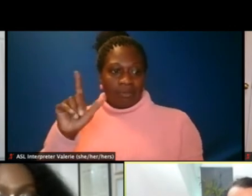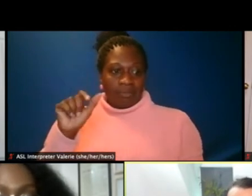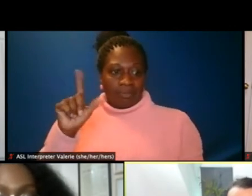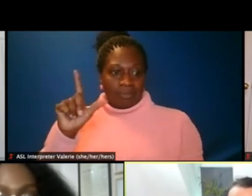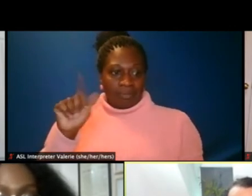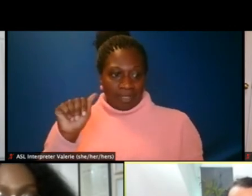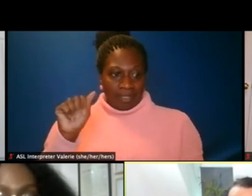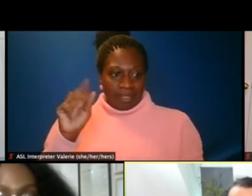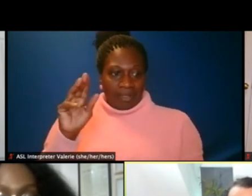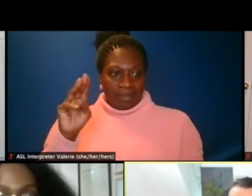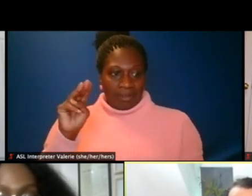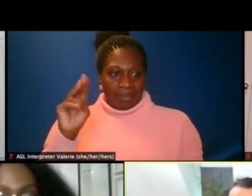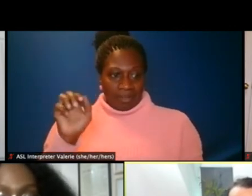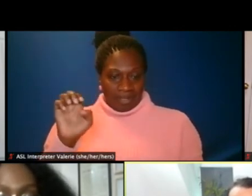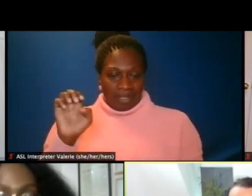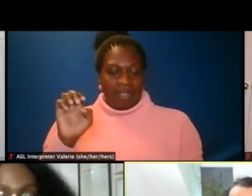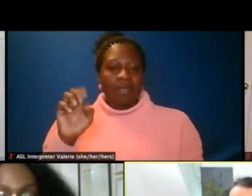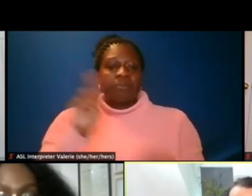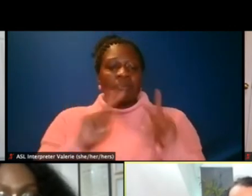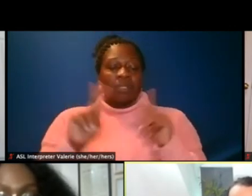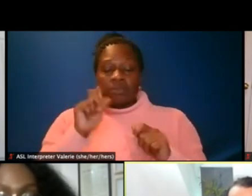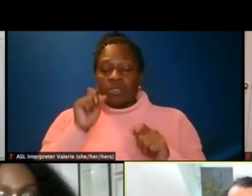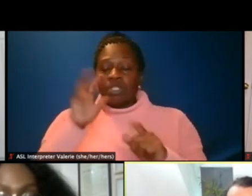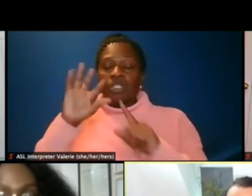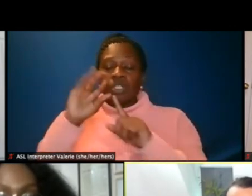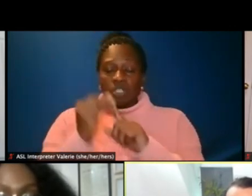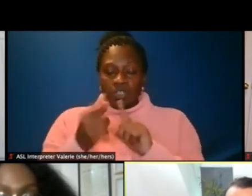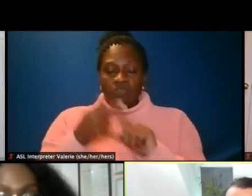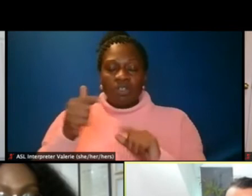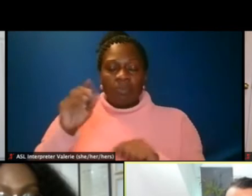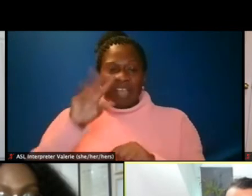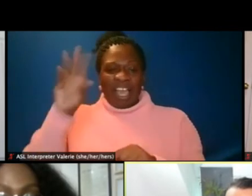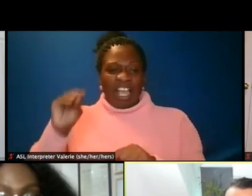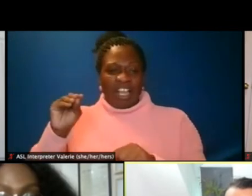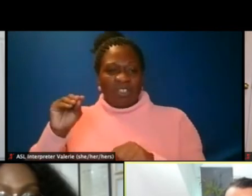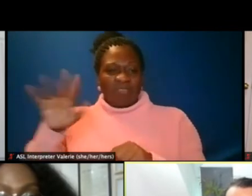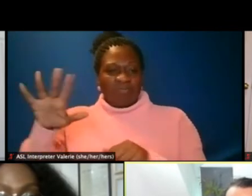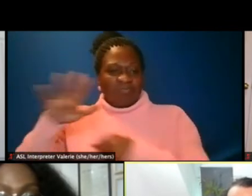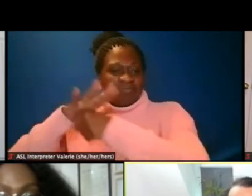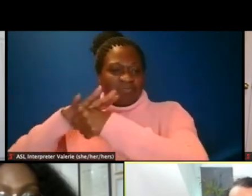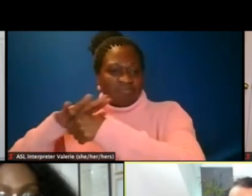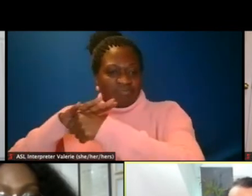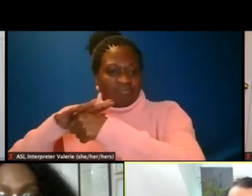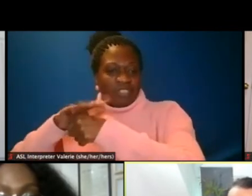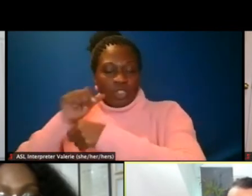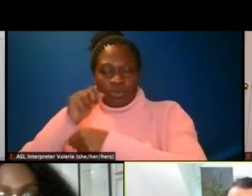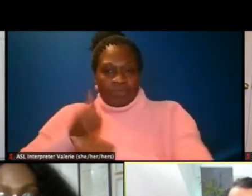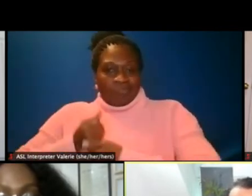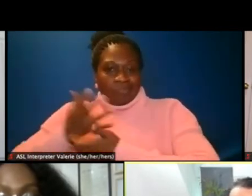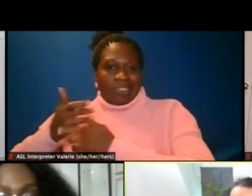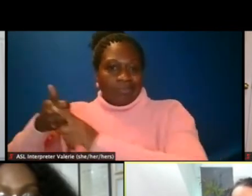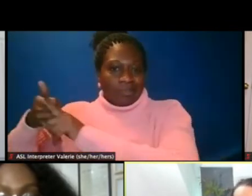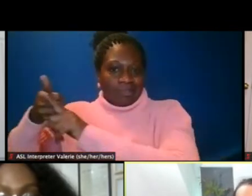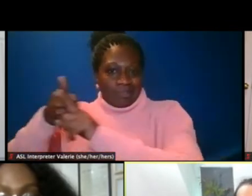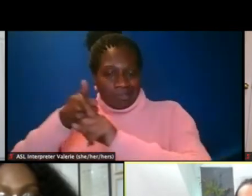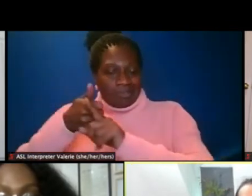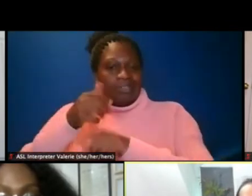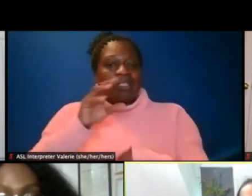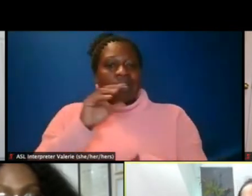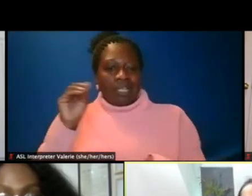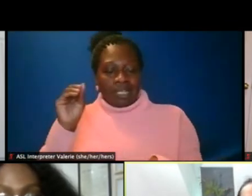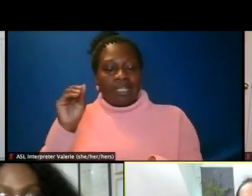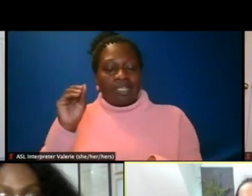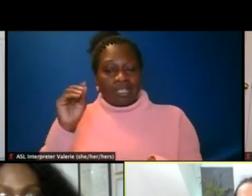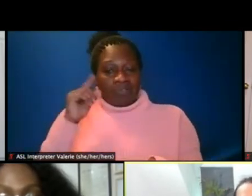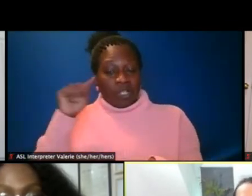Brazil from peoples and cultures from the African continent to be able to express themselves. And so